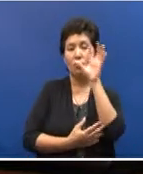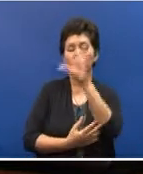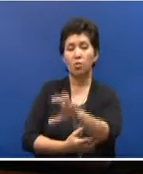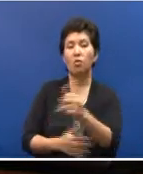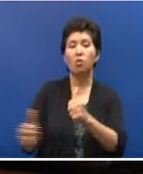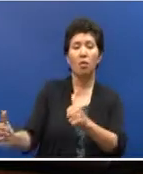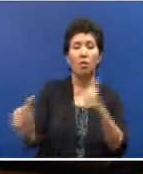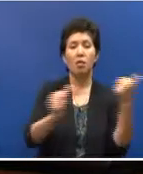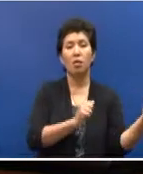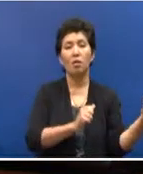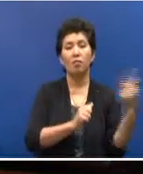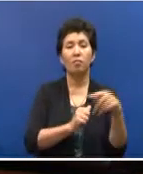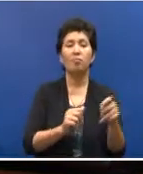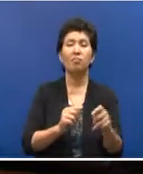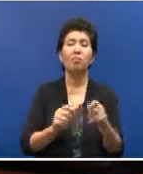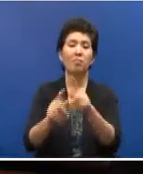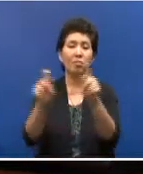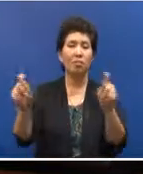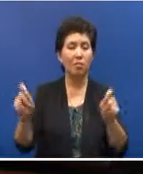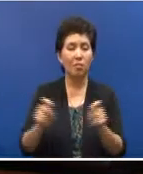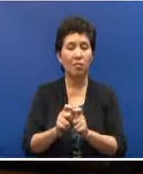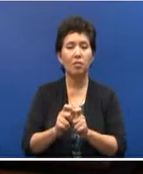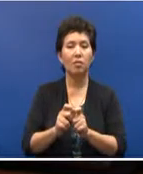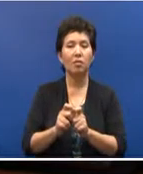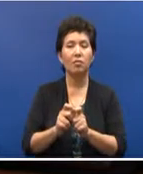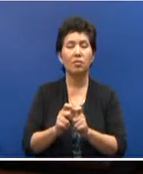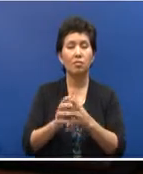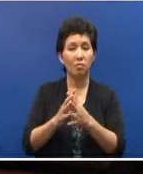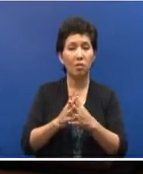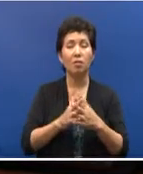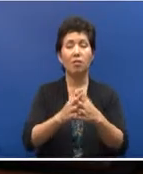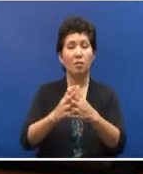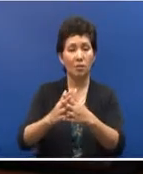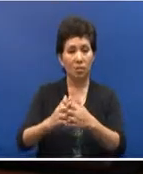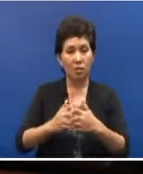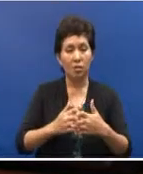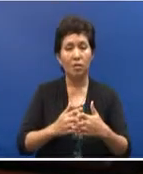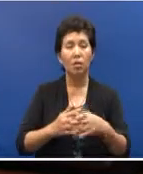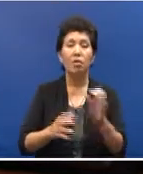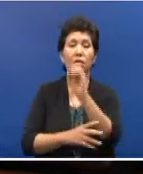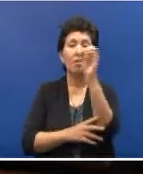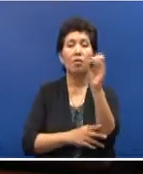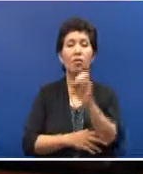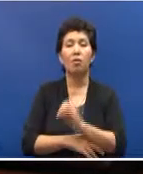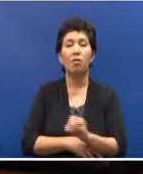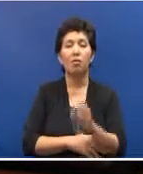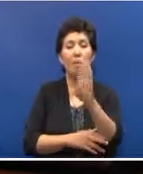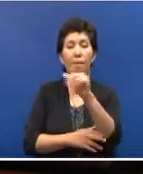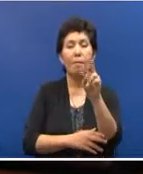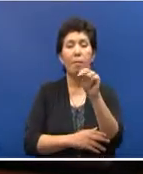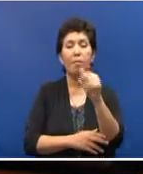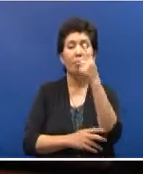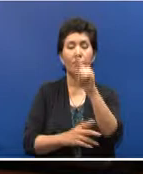leave their former homes in what became the United States of America, and then they often go into